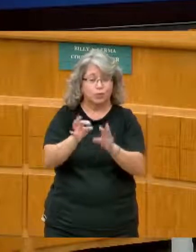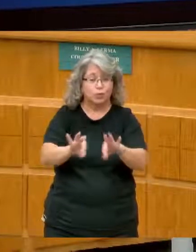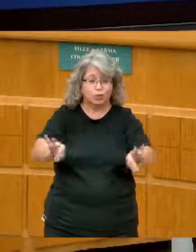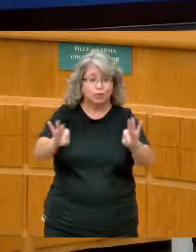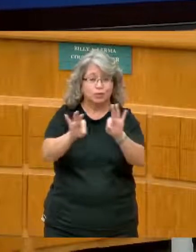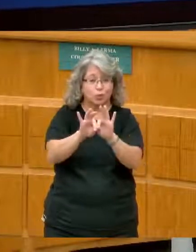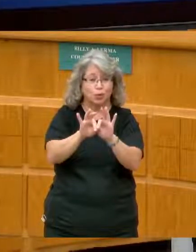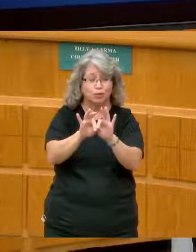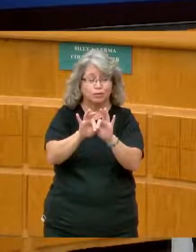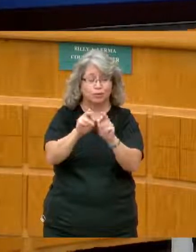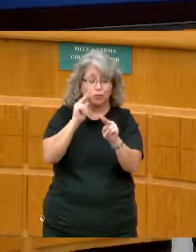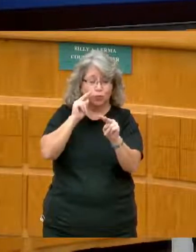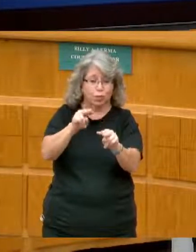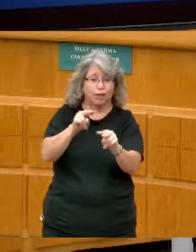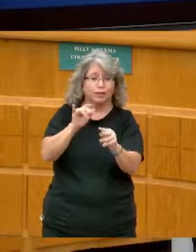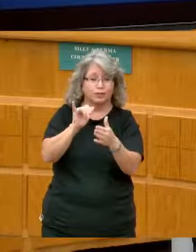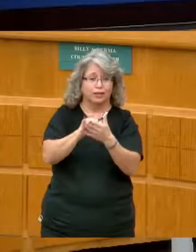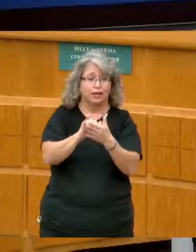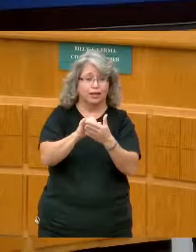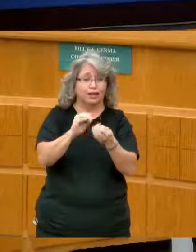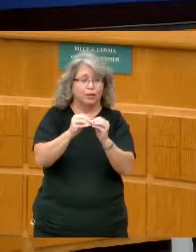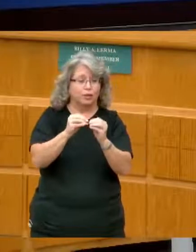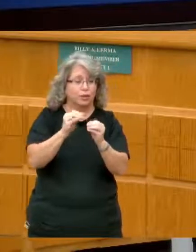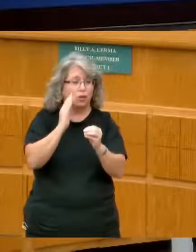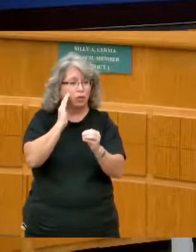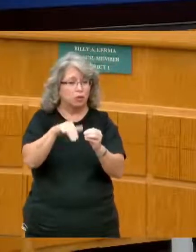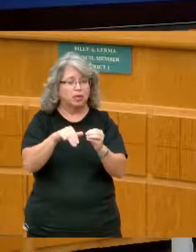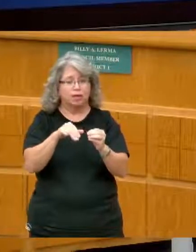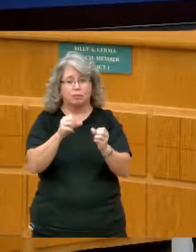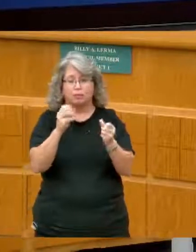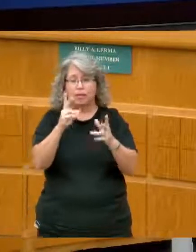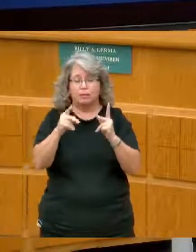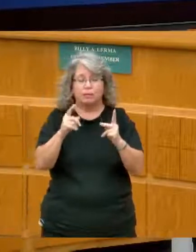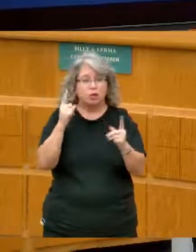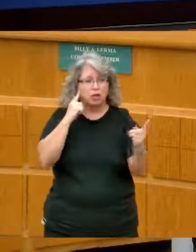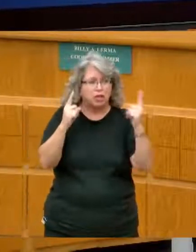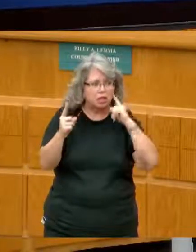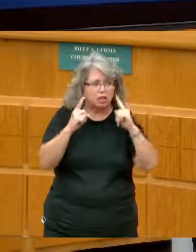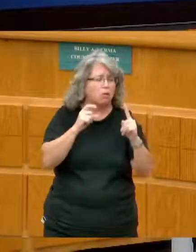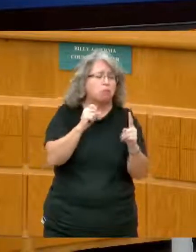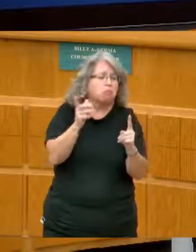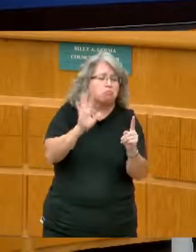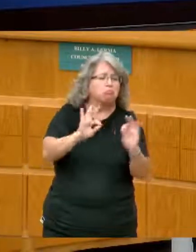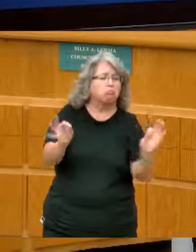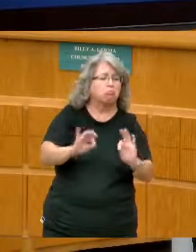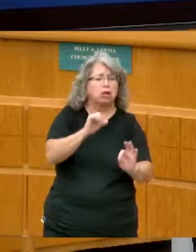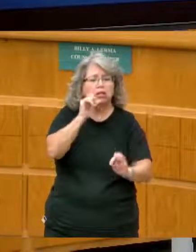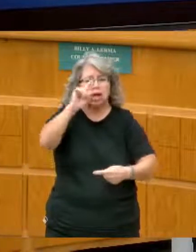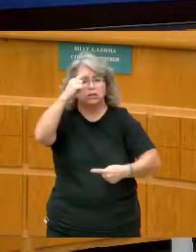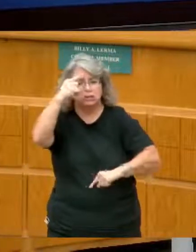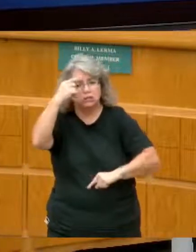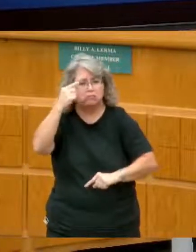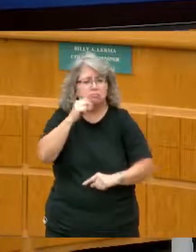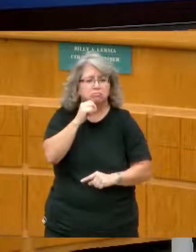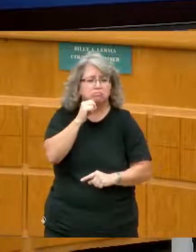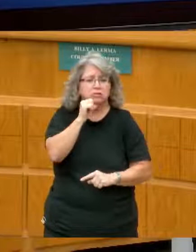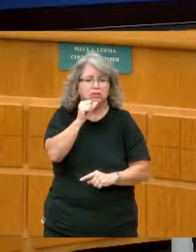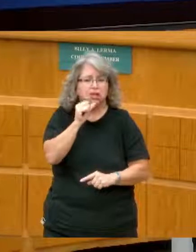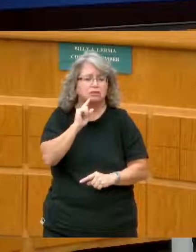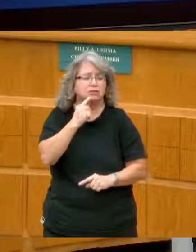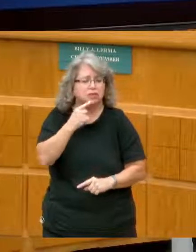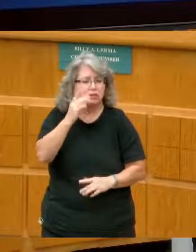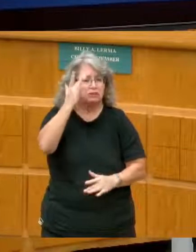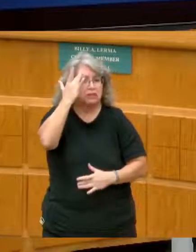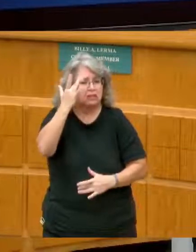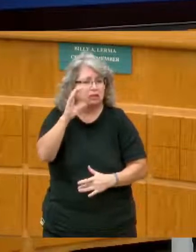an eye on that, because I know that we're all hearing that it's not as serious, but there are still people that are having to be hospitalized with the